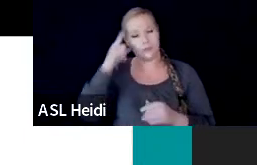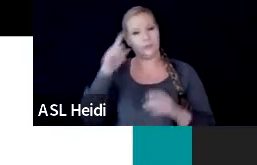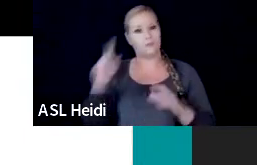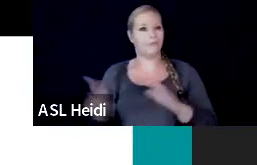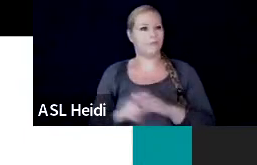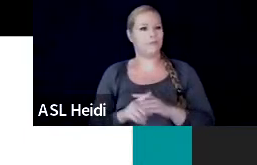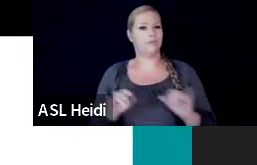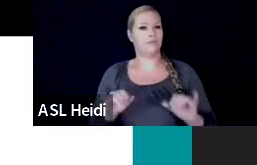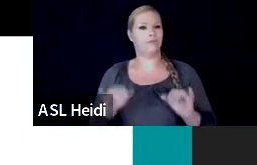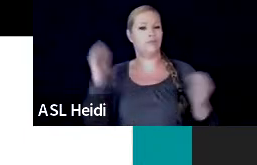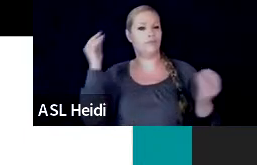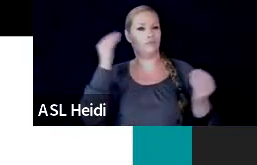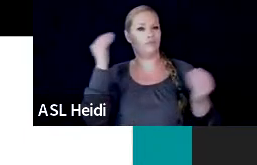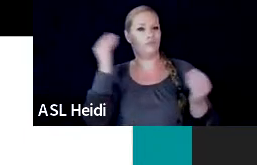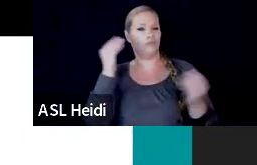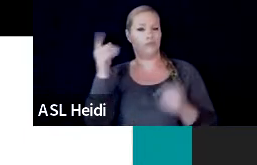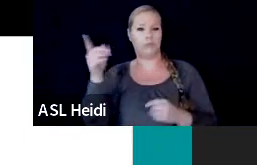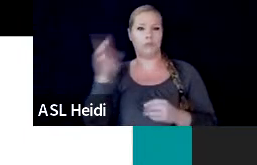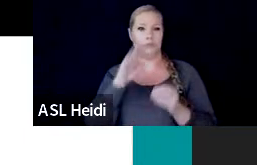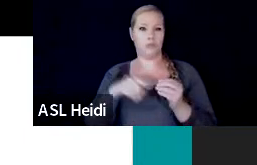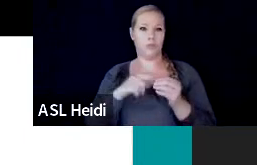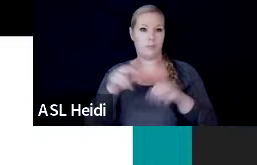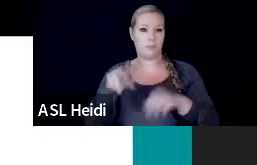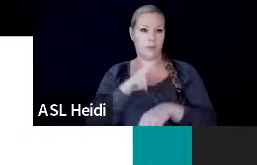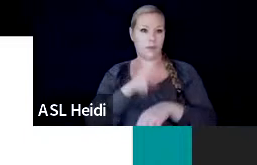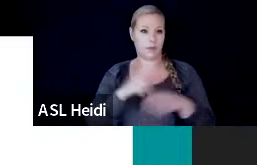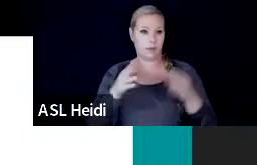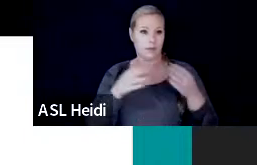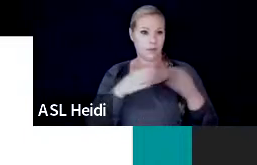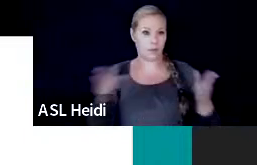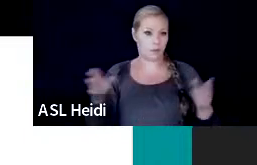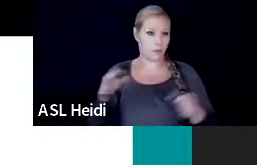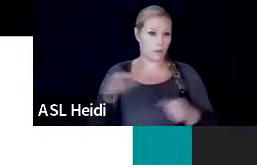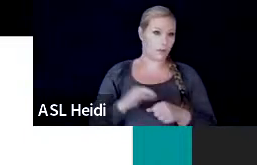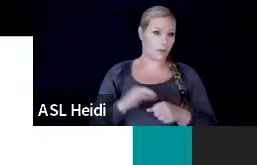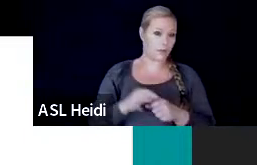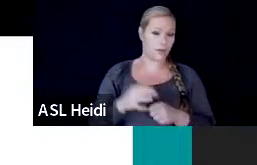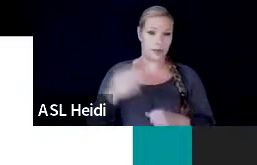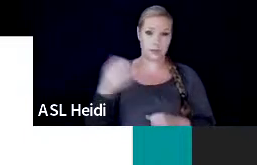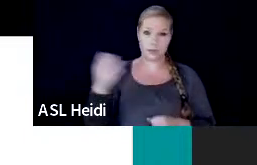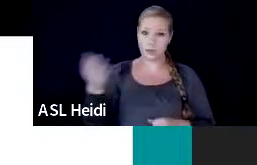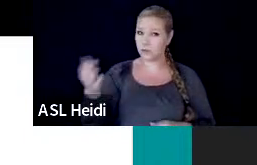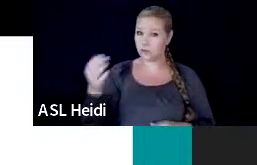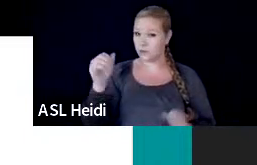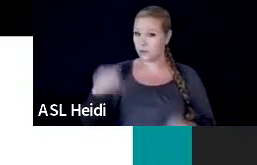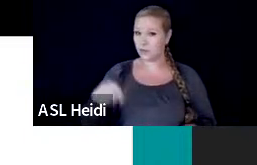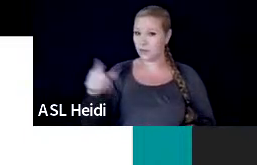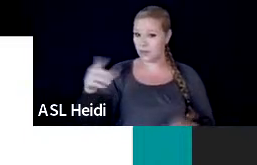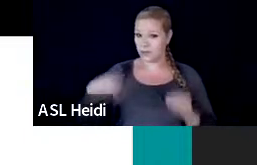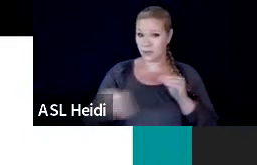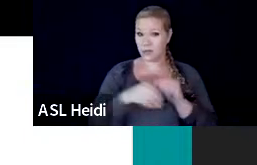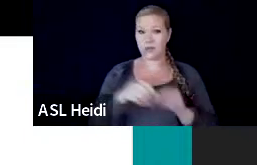elections, can you speak, or even if it's a need to speak, to anything that